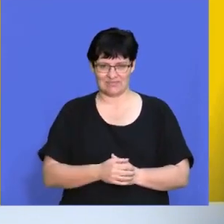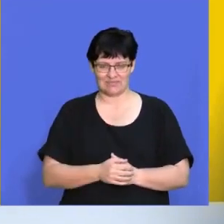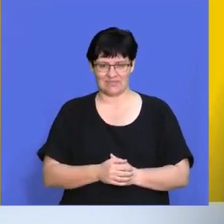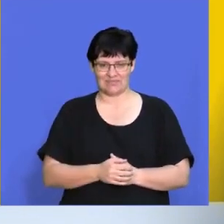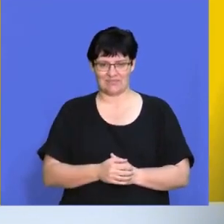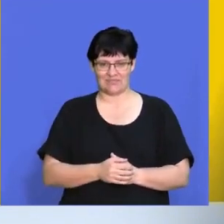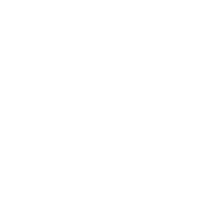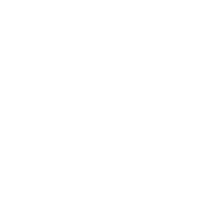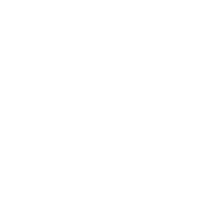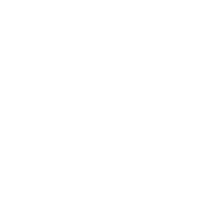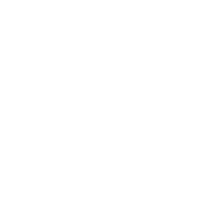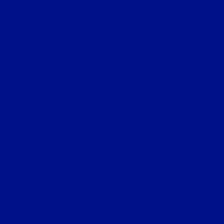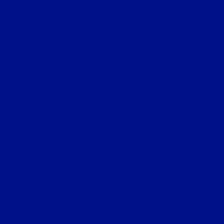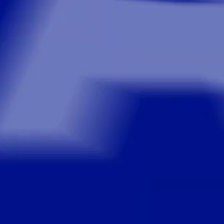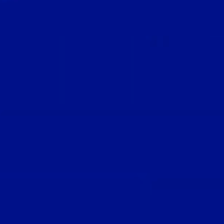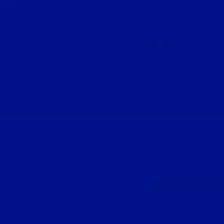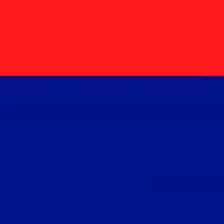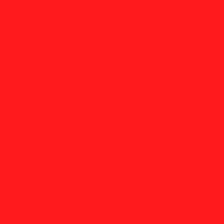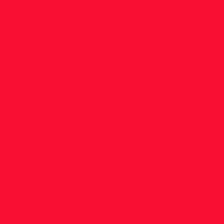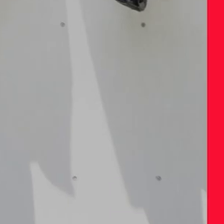see you straight after this.